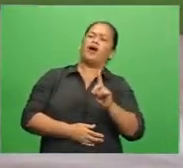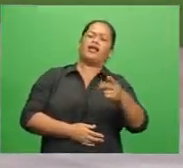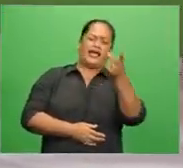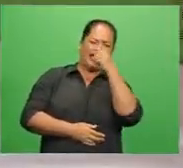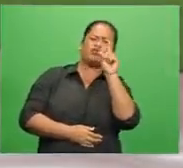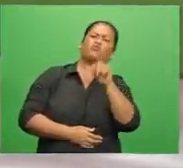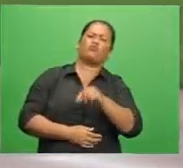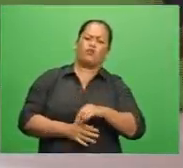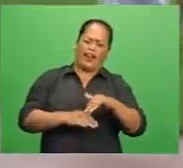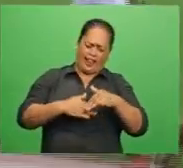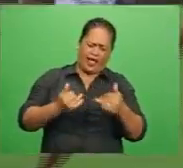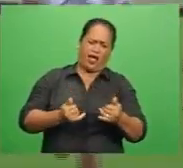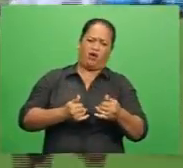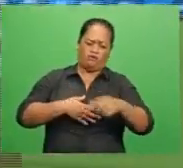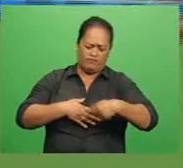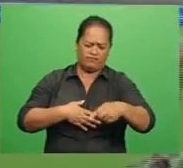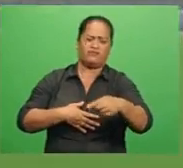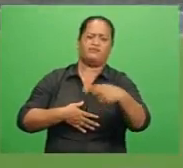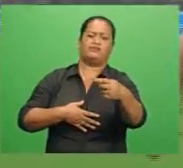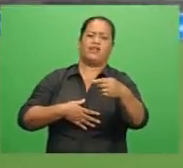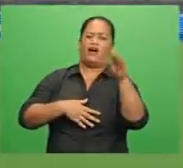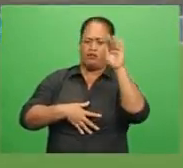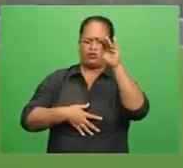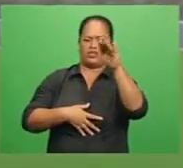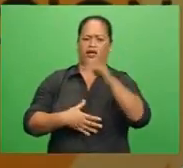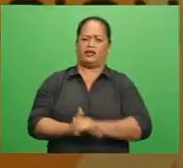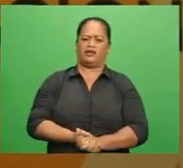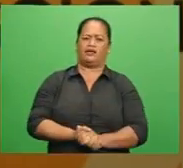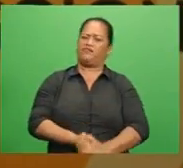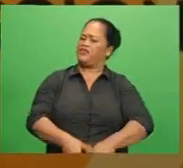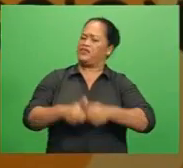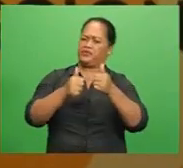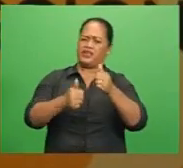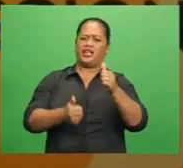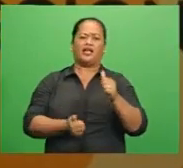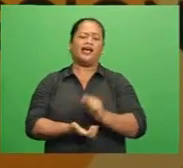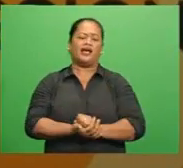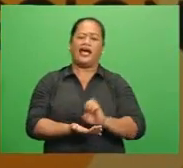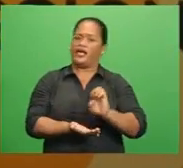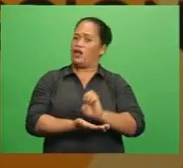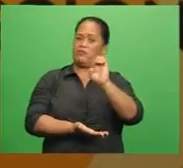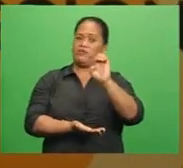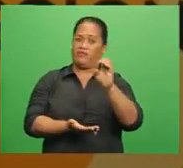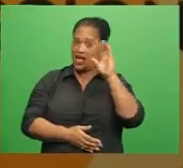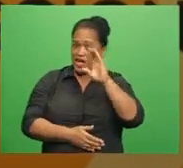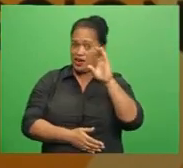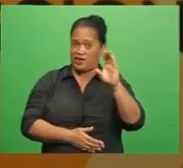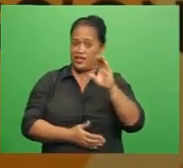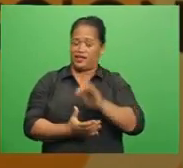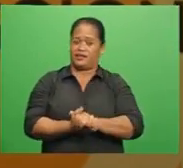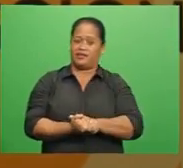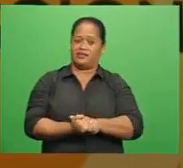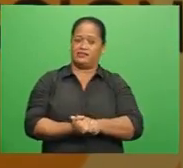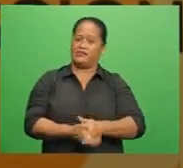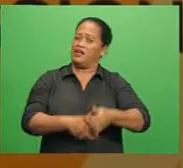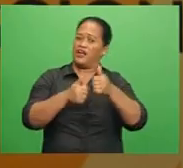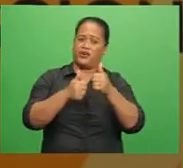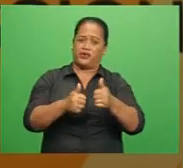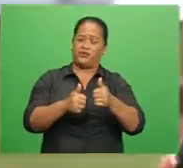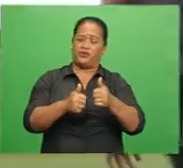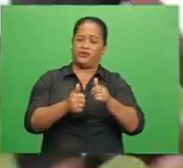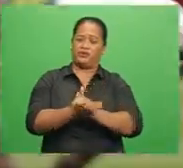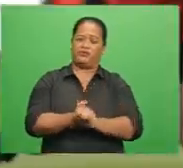again. It's very good for the economy of the country. It's very good for the mental state of the